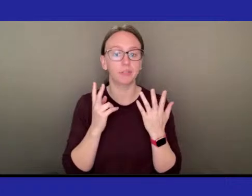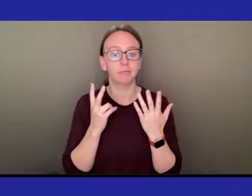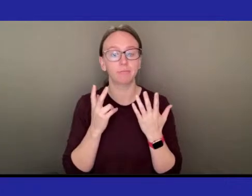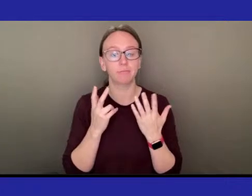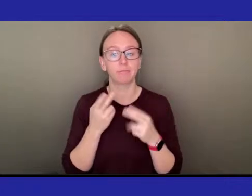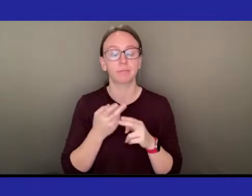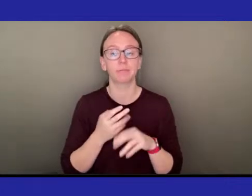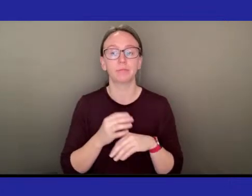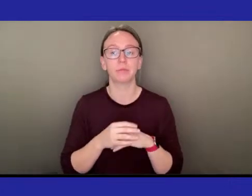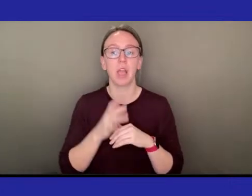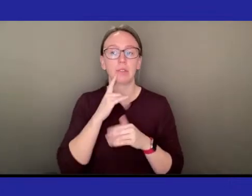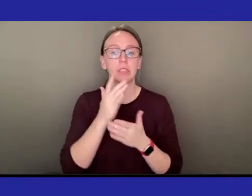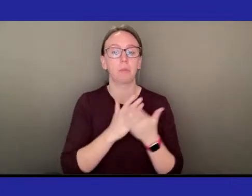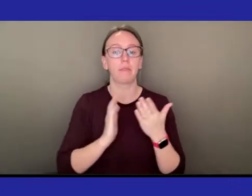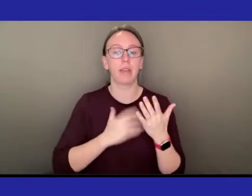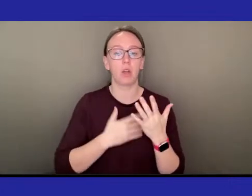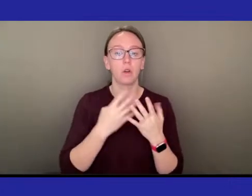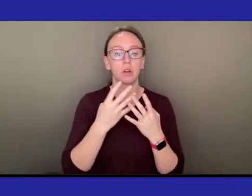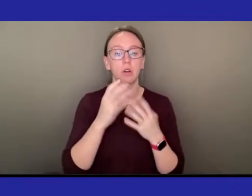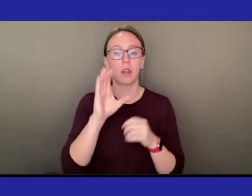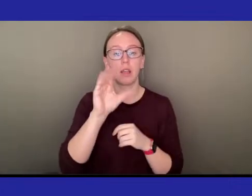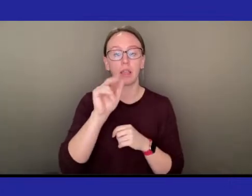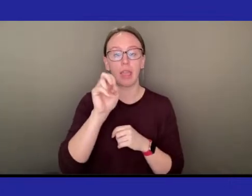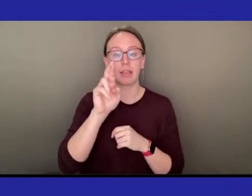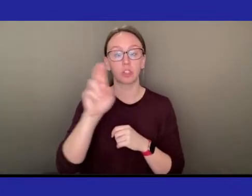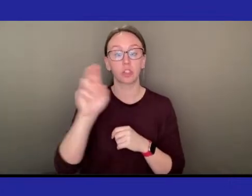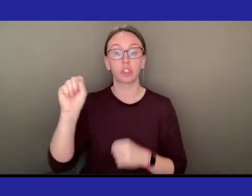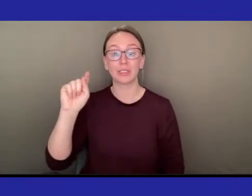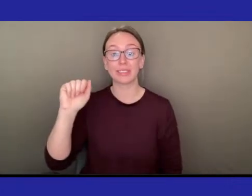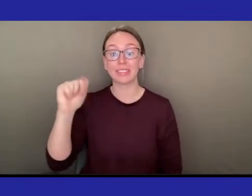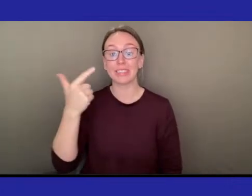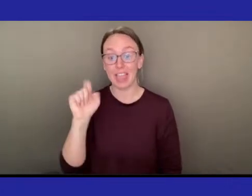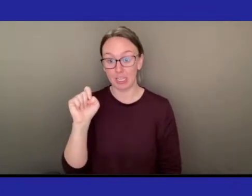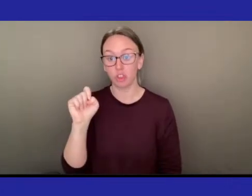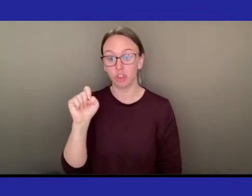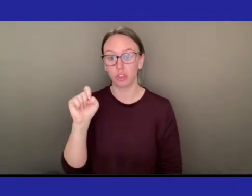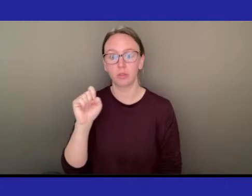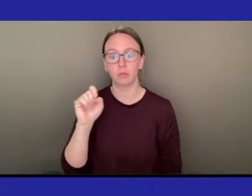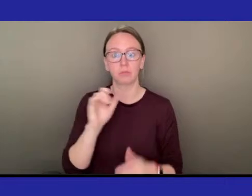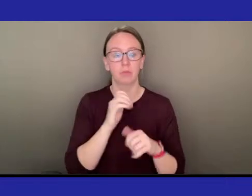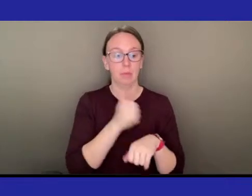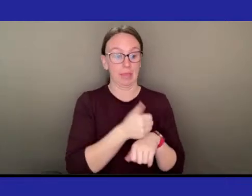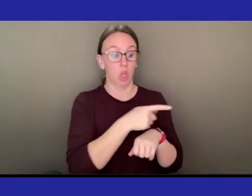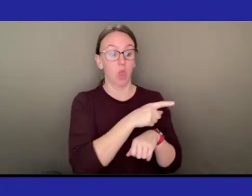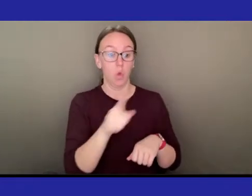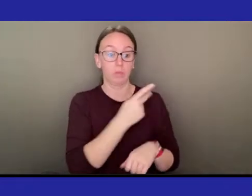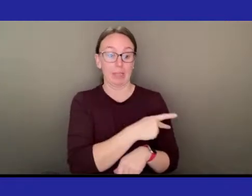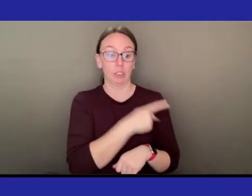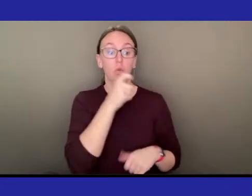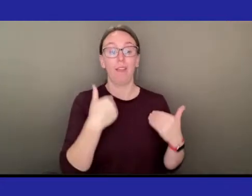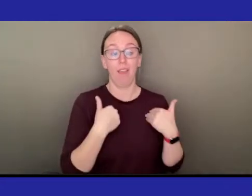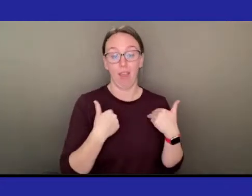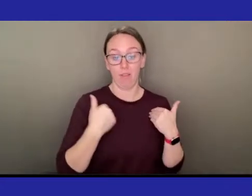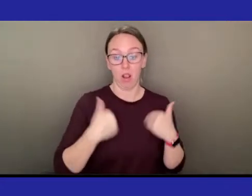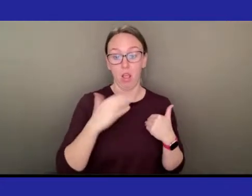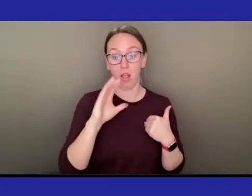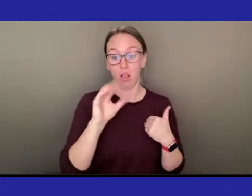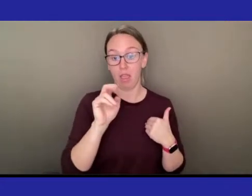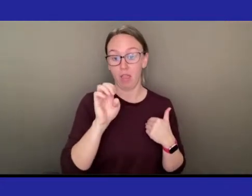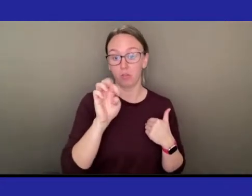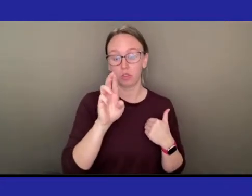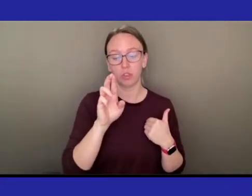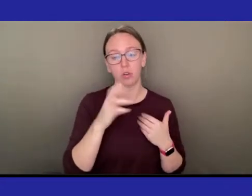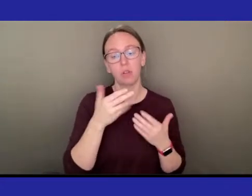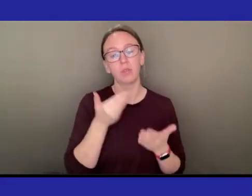cancer staging based on patients that had lung cancer. So there was close to over 3,000 low-dose